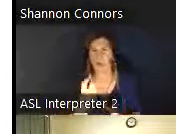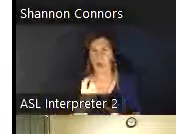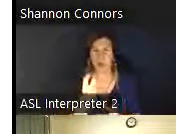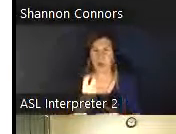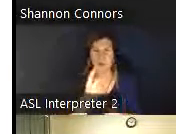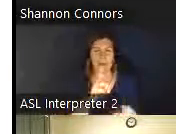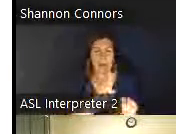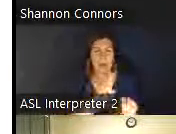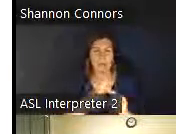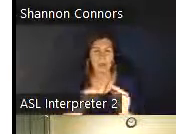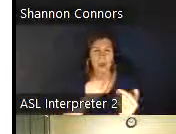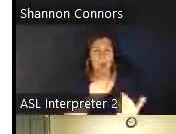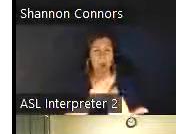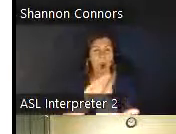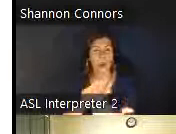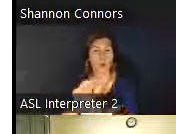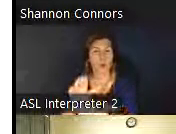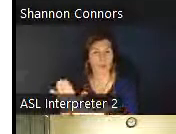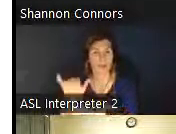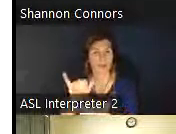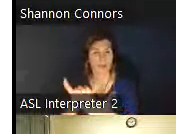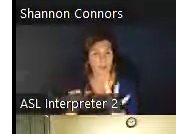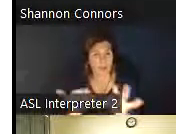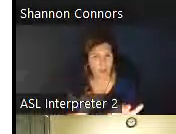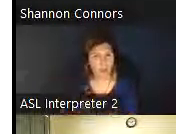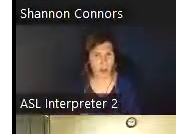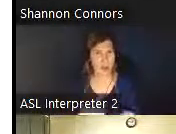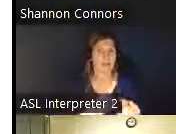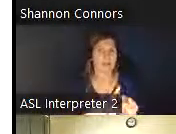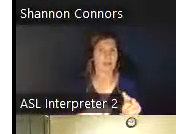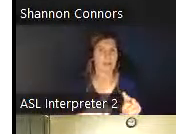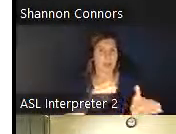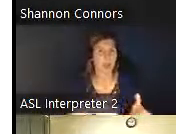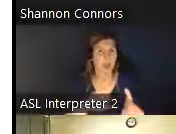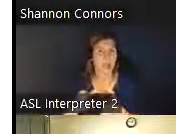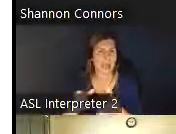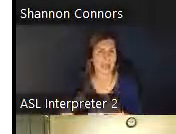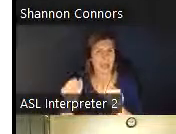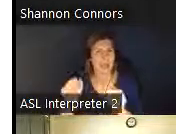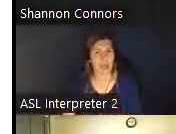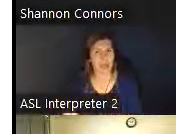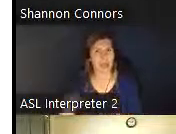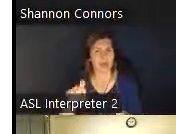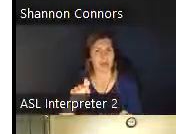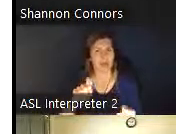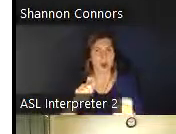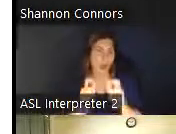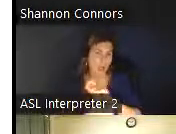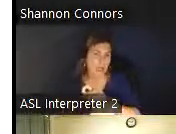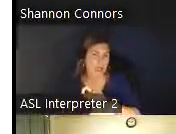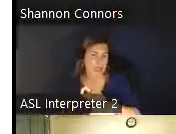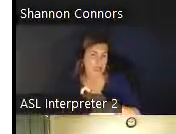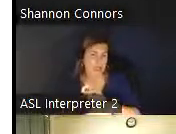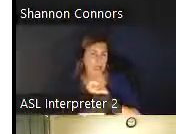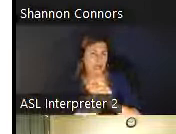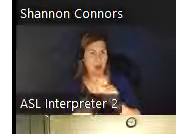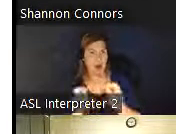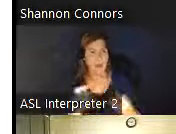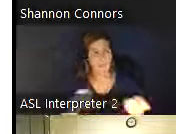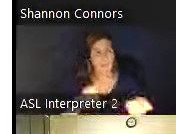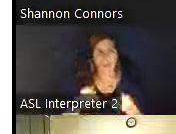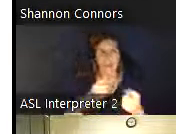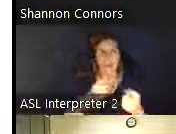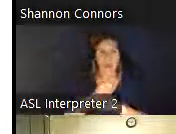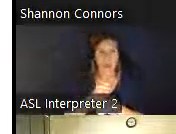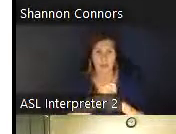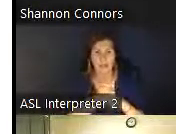approaches that describe different ways of orienting or managing protected